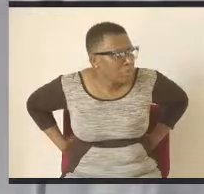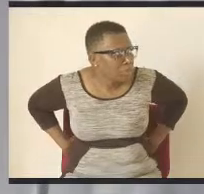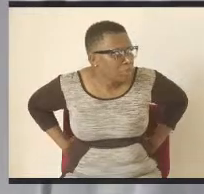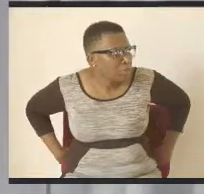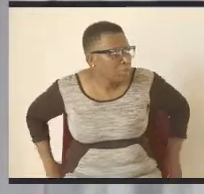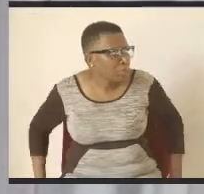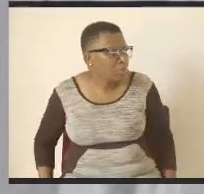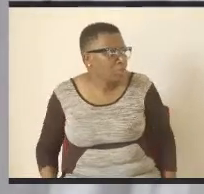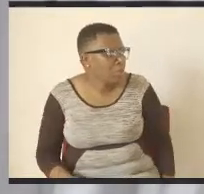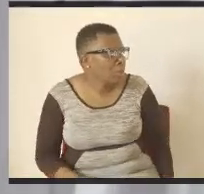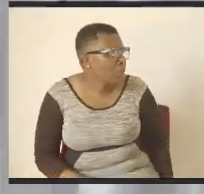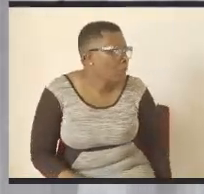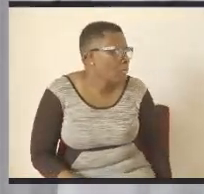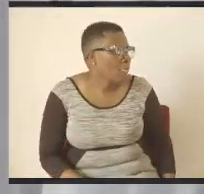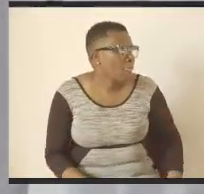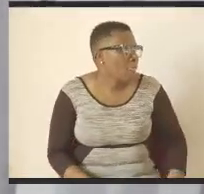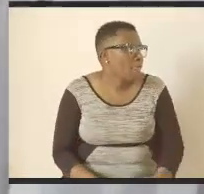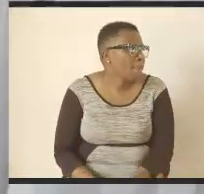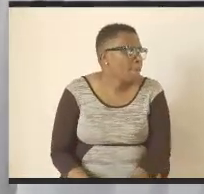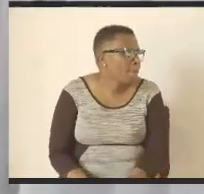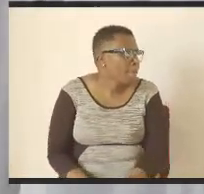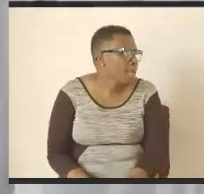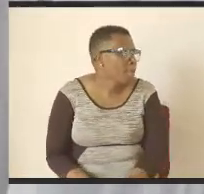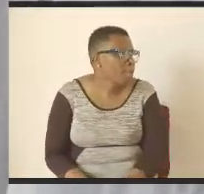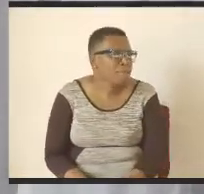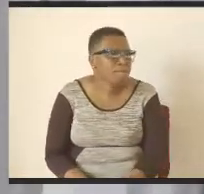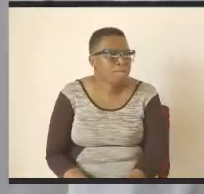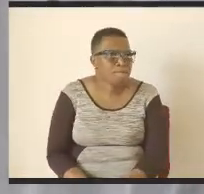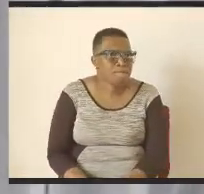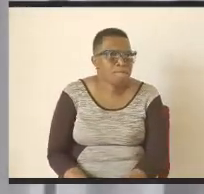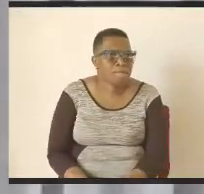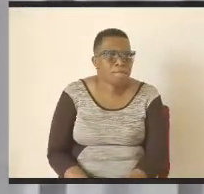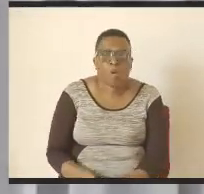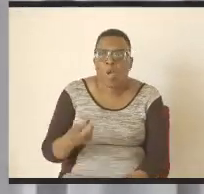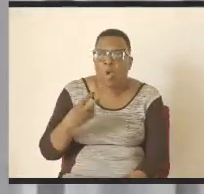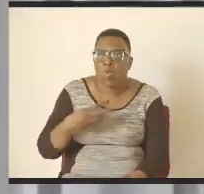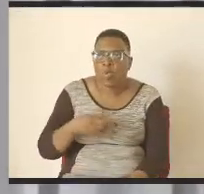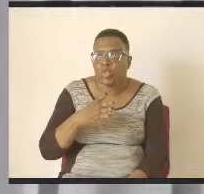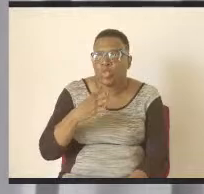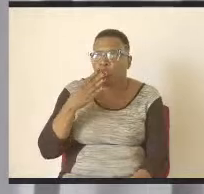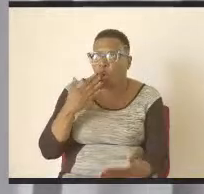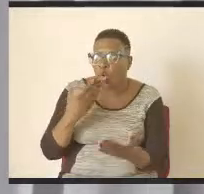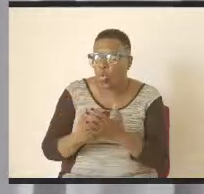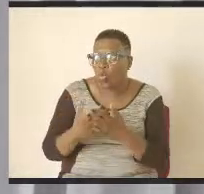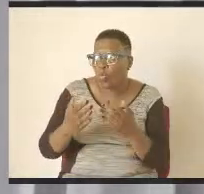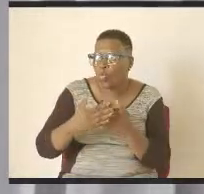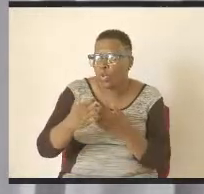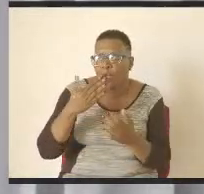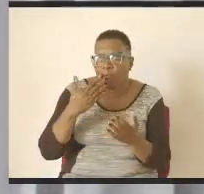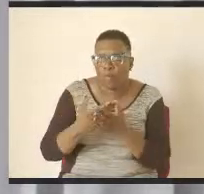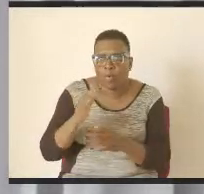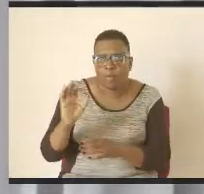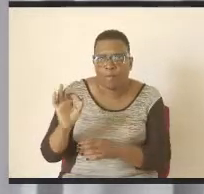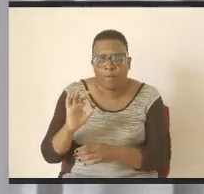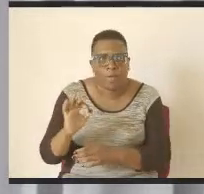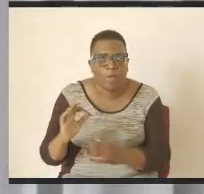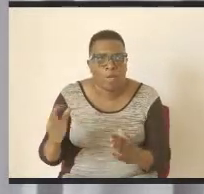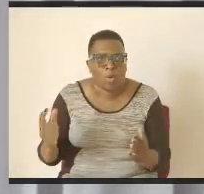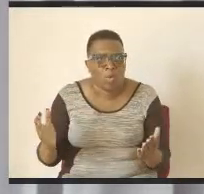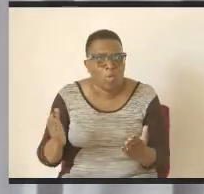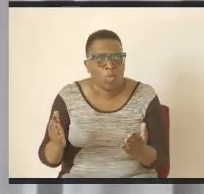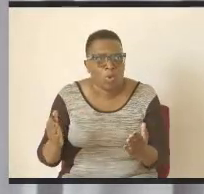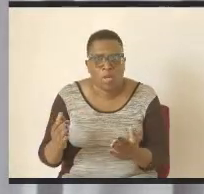Amen. So, just wishing you a good rest of the Good Friday. God bless and keep you. And we are here